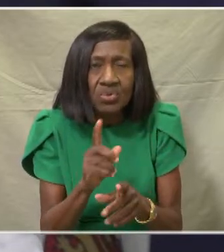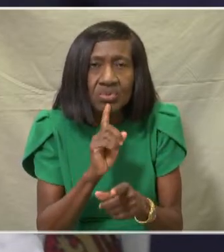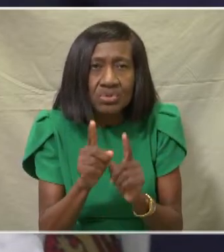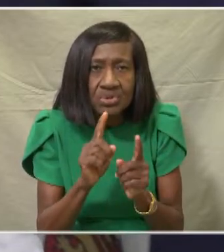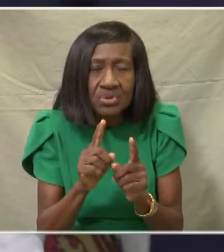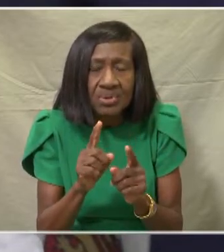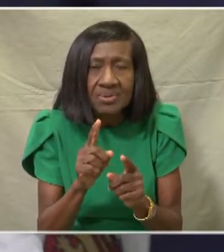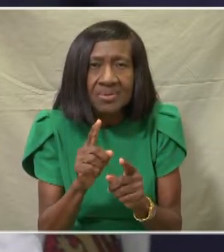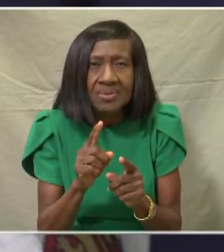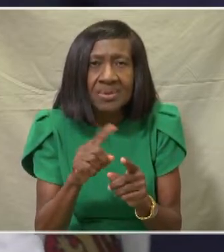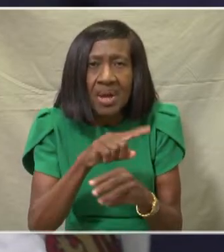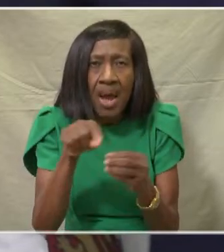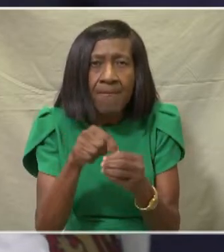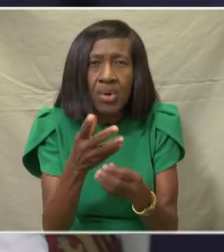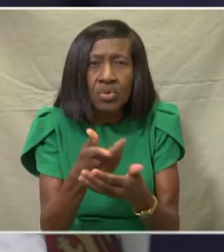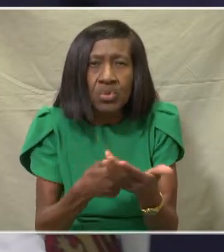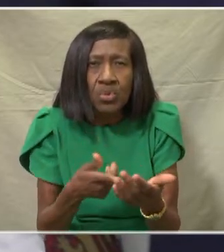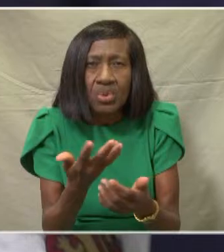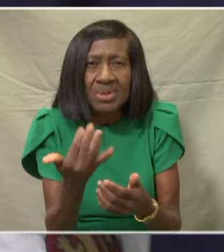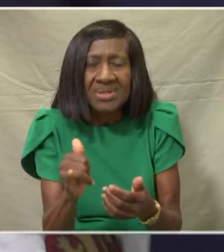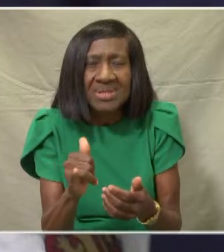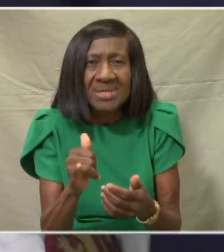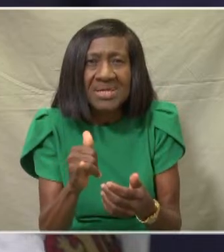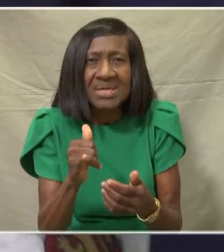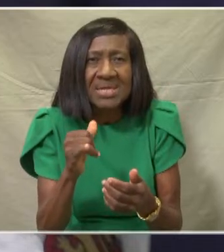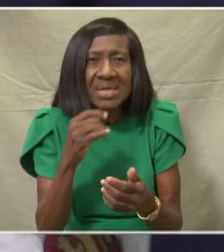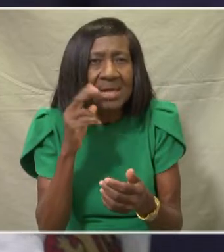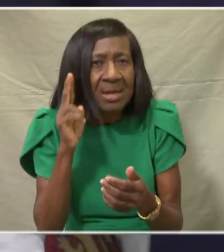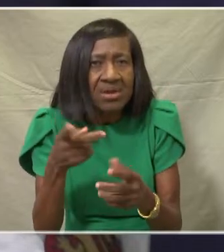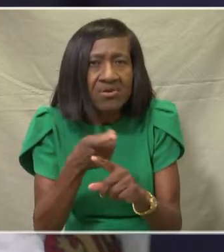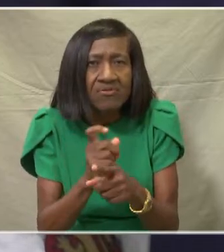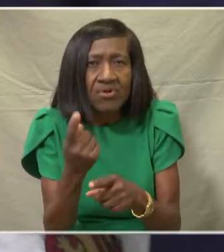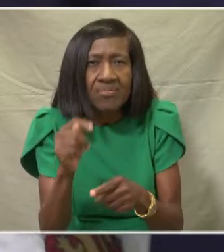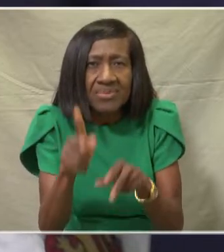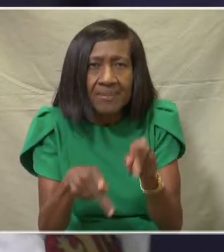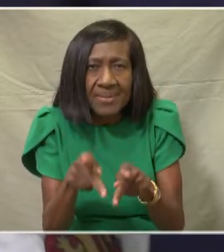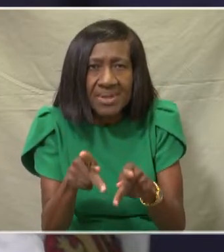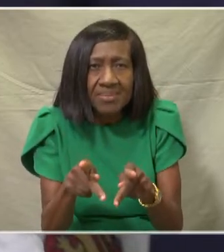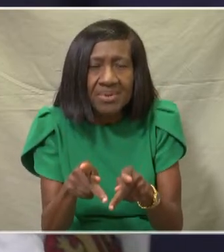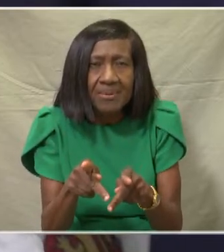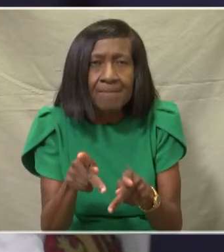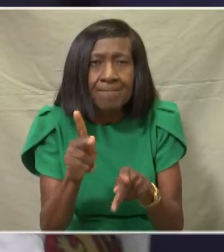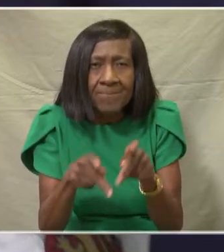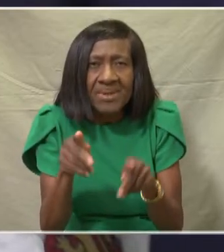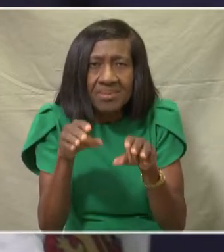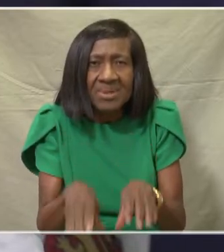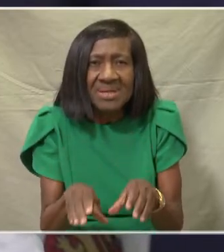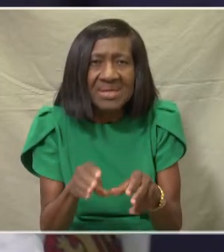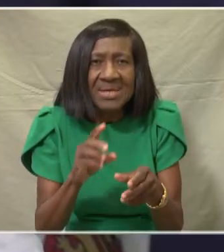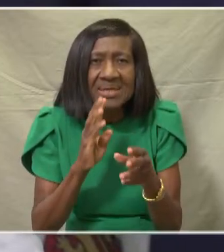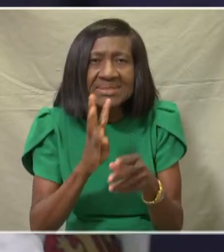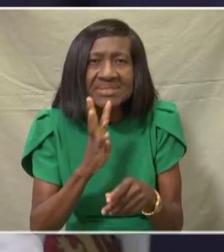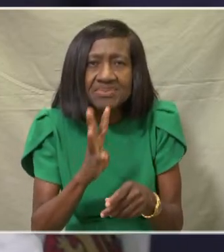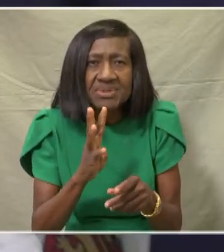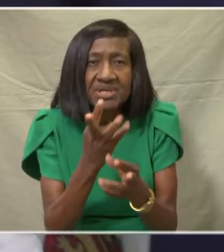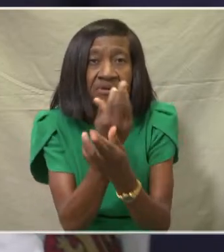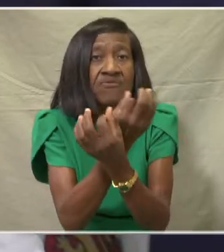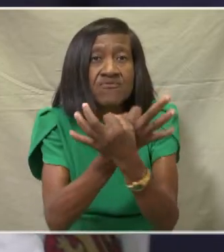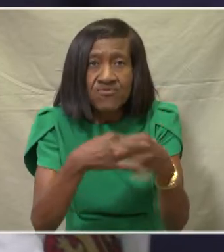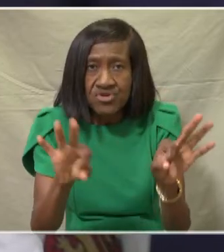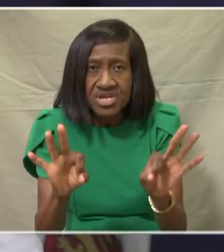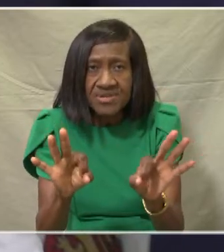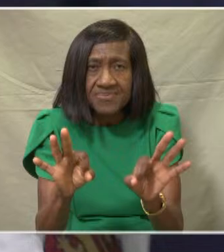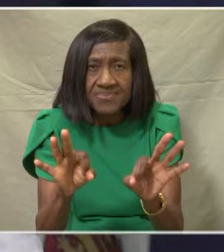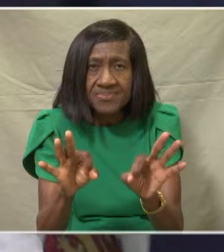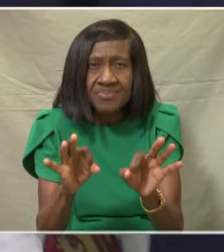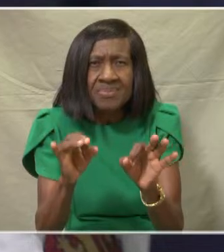manner, so those we meet can speak freely to us. Election missions act independently. In